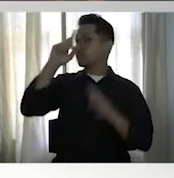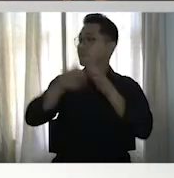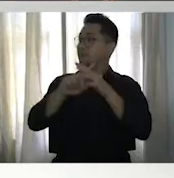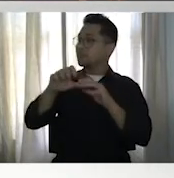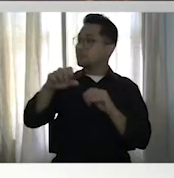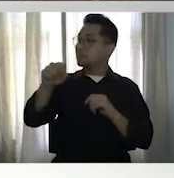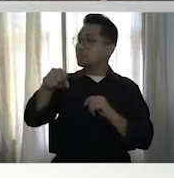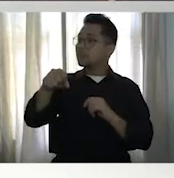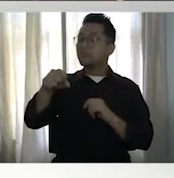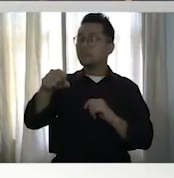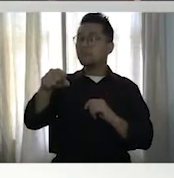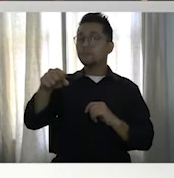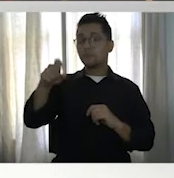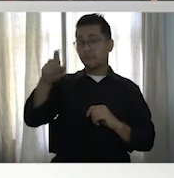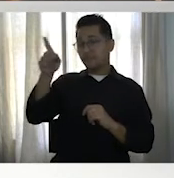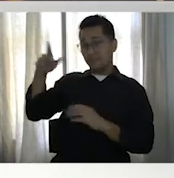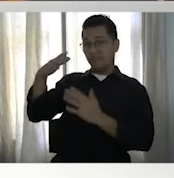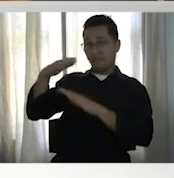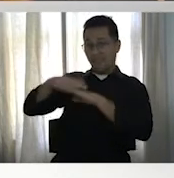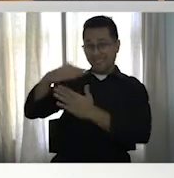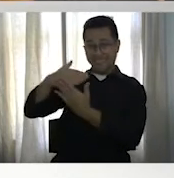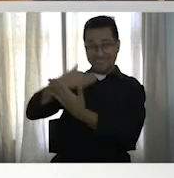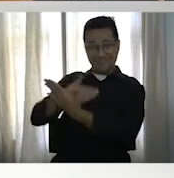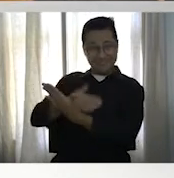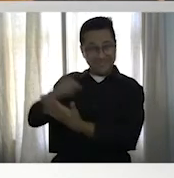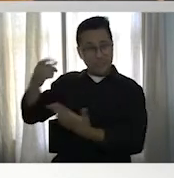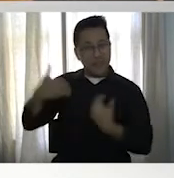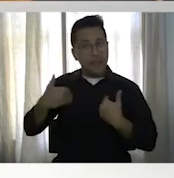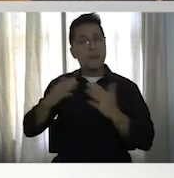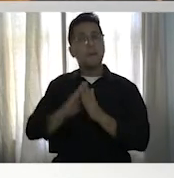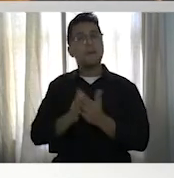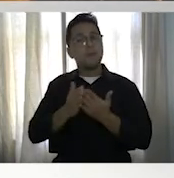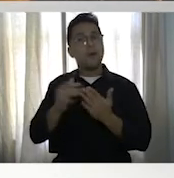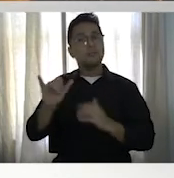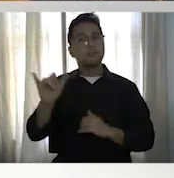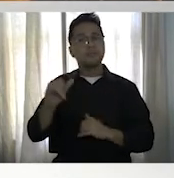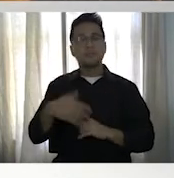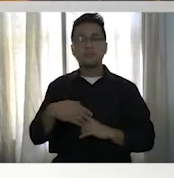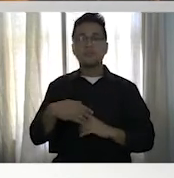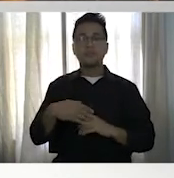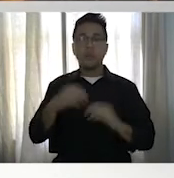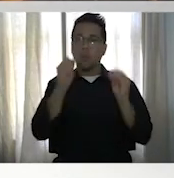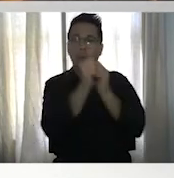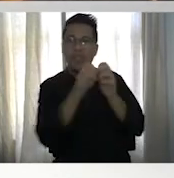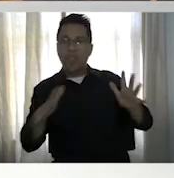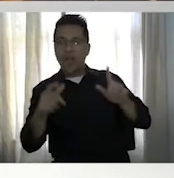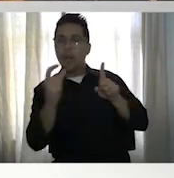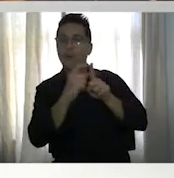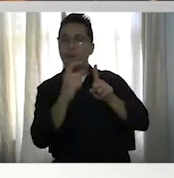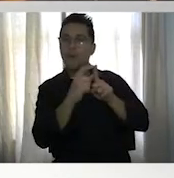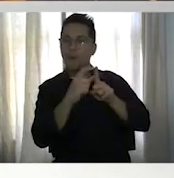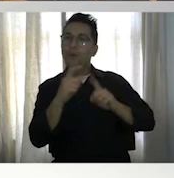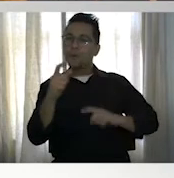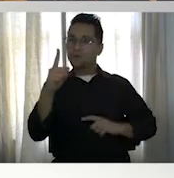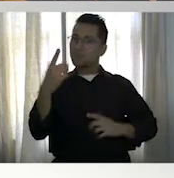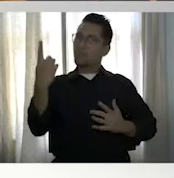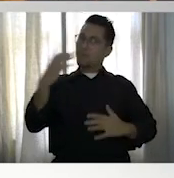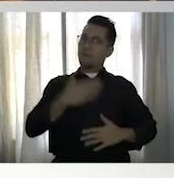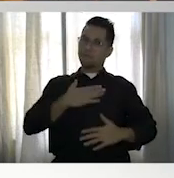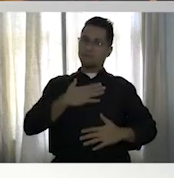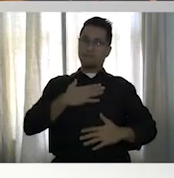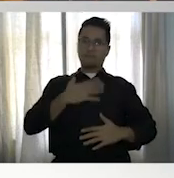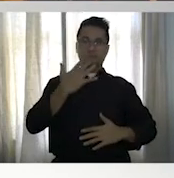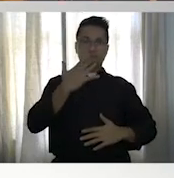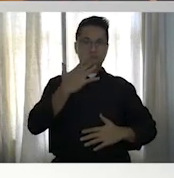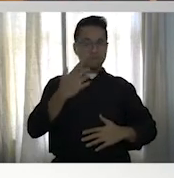And on our list is also books. Wordless books are amongst our favorites. And this is another way to talk